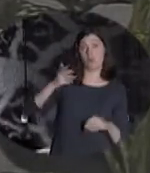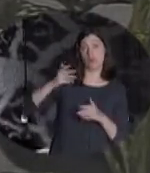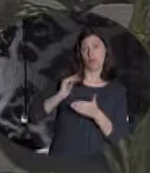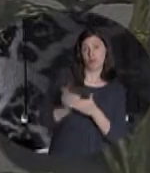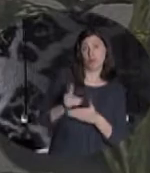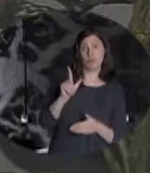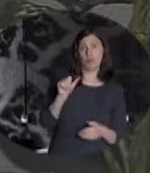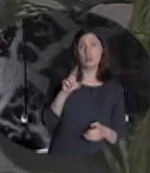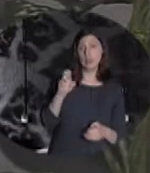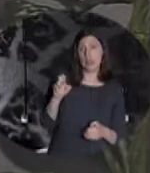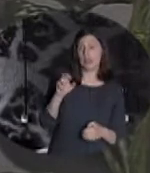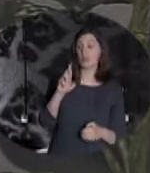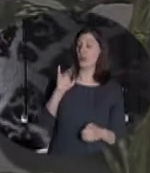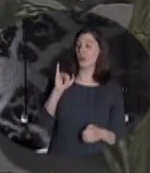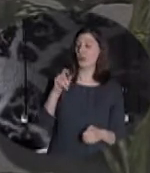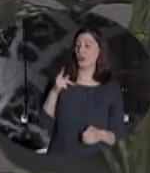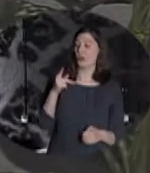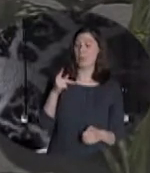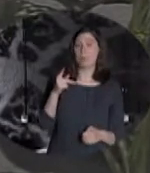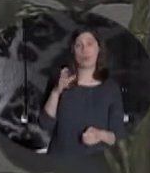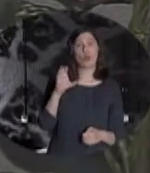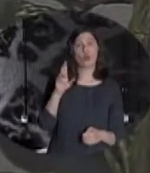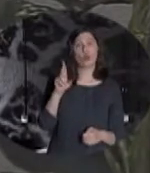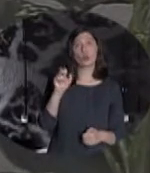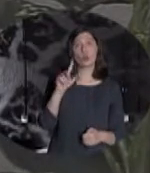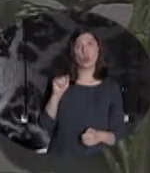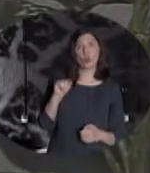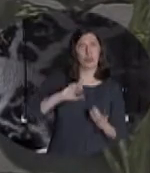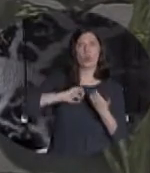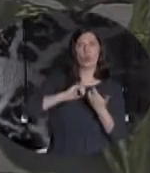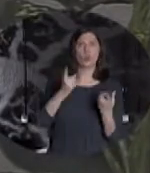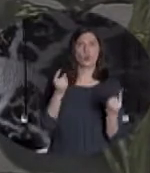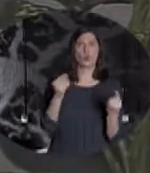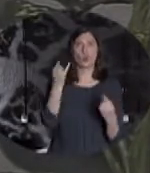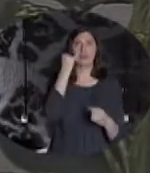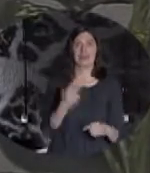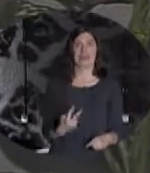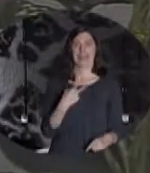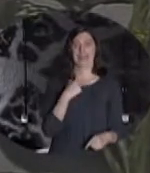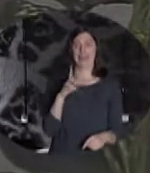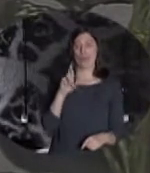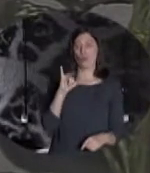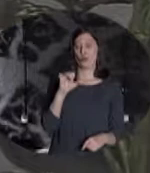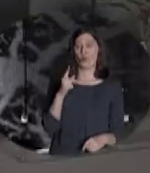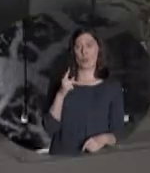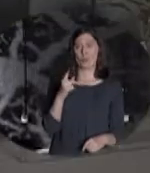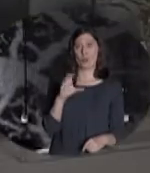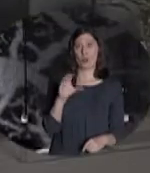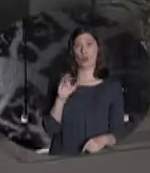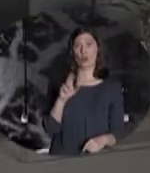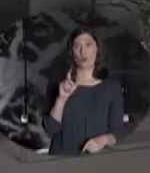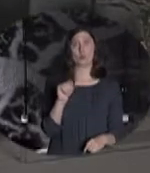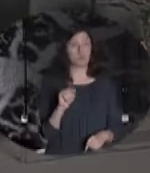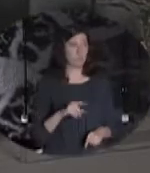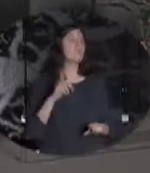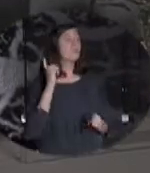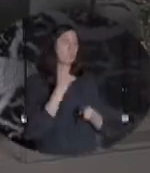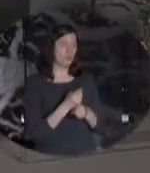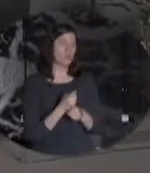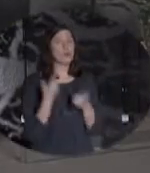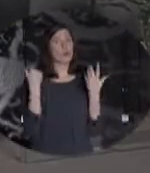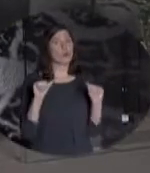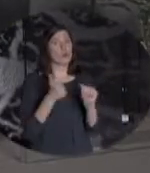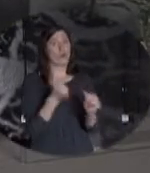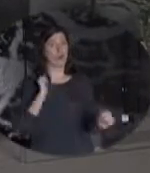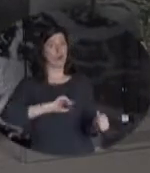commonly is rip currents. Yeah. How do you get yourself through if you get sucked into a rip current? Well, again, it all goes back to trying not to put yourself in that